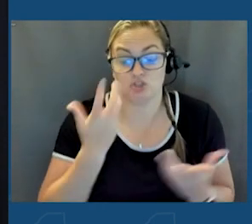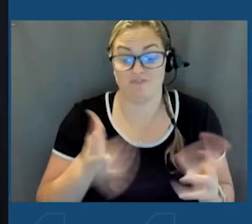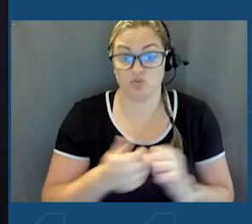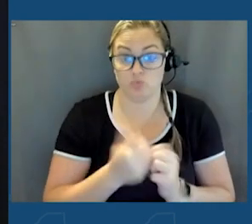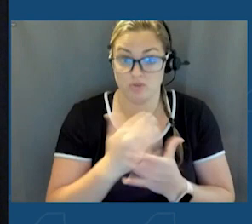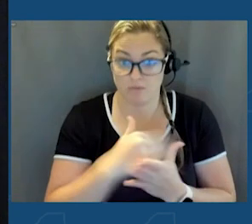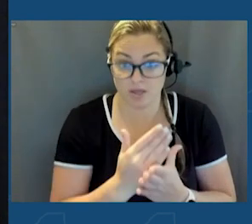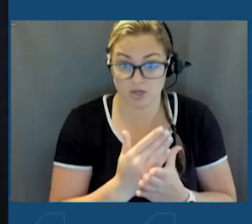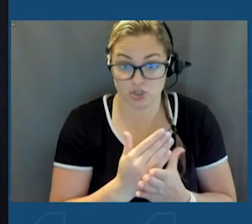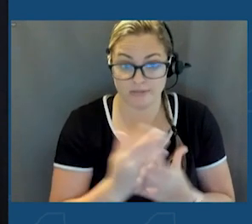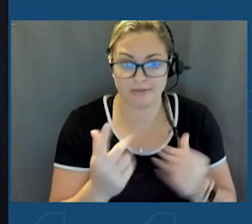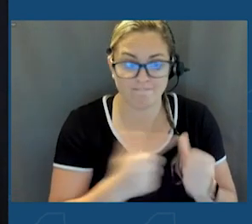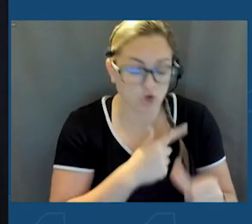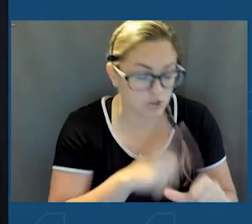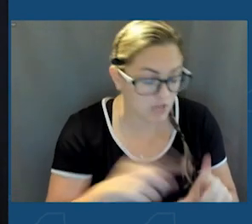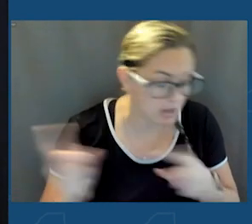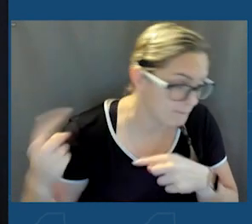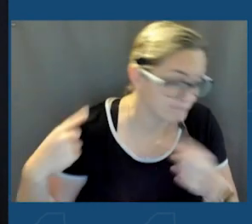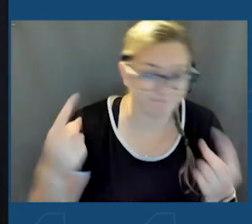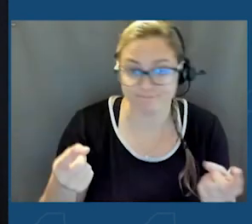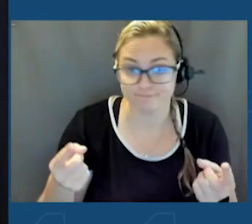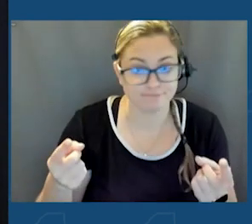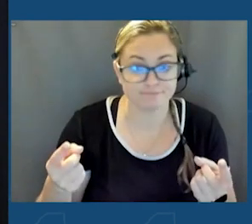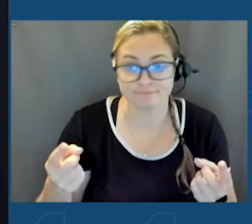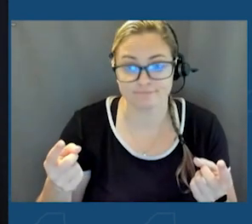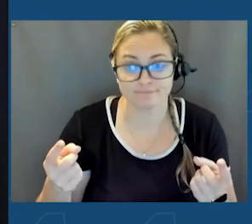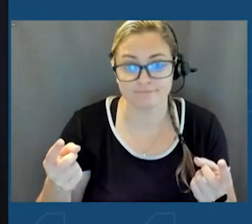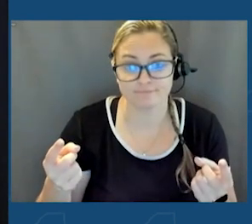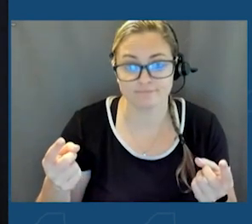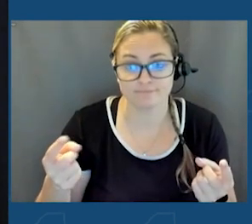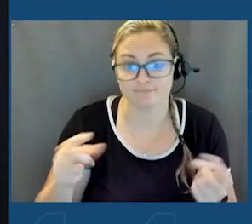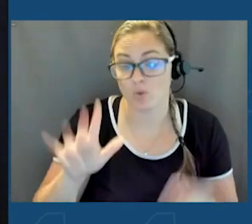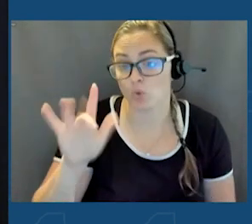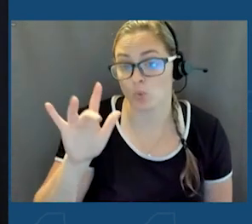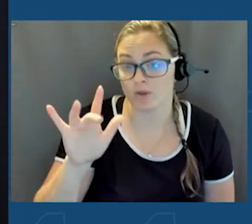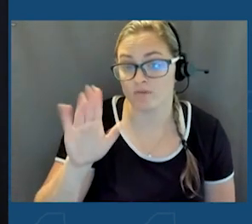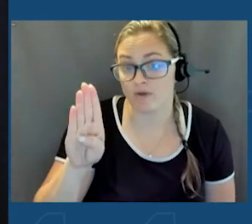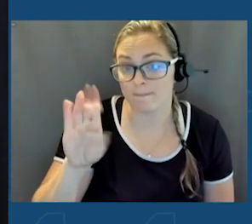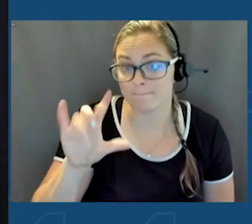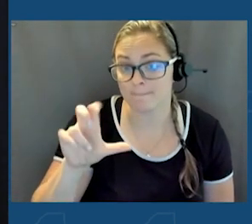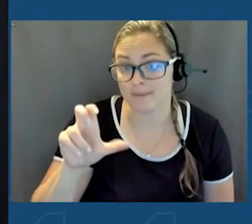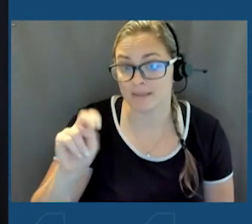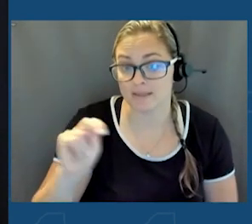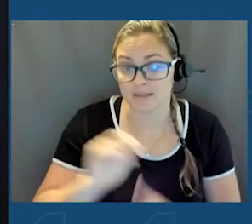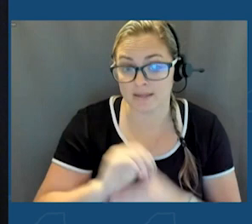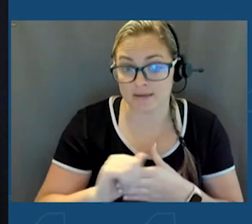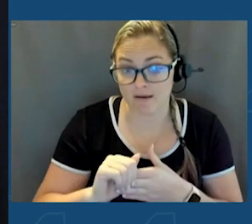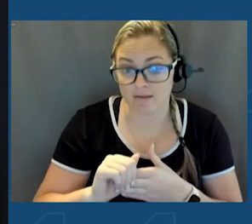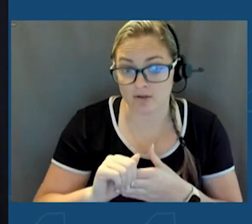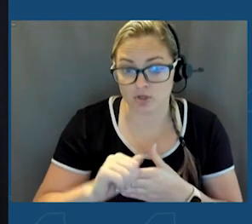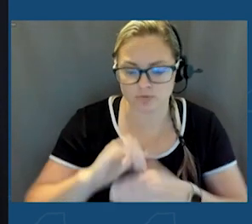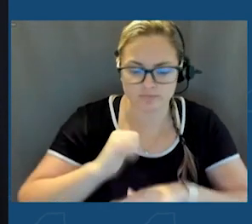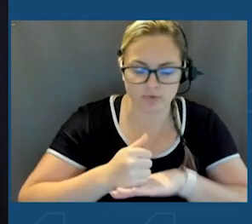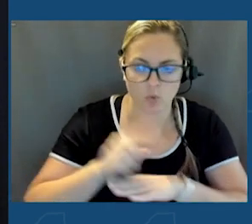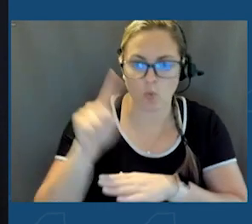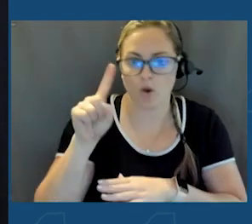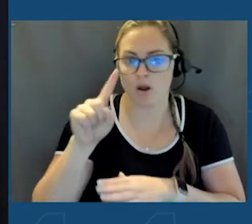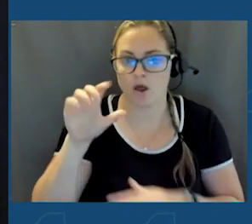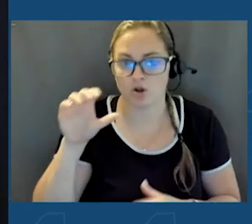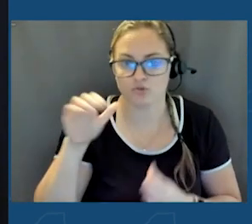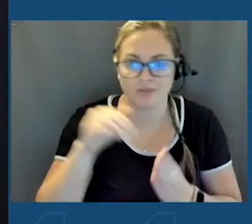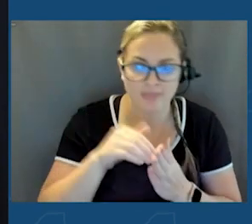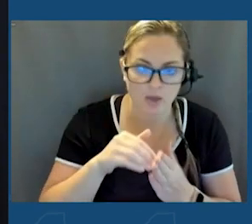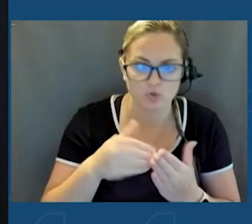First time ever, an historic $25 billion to create 100,000